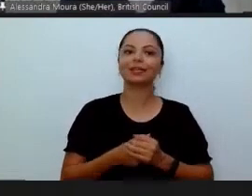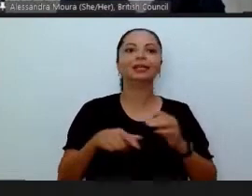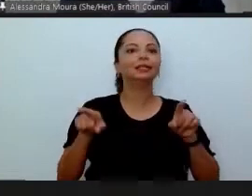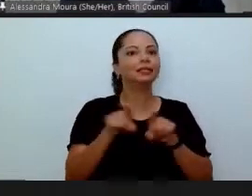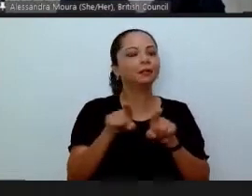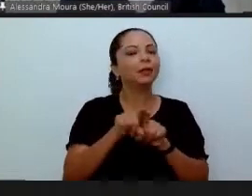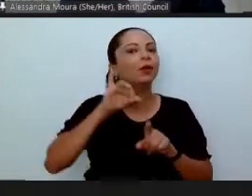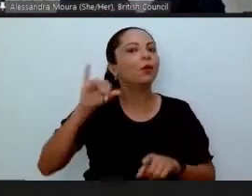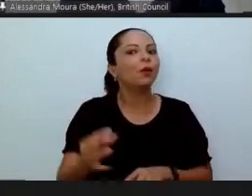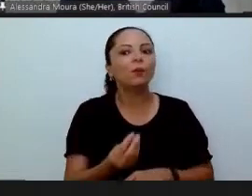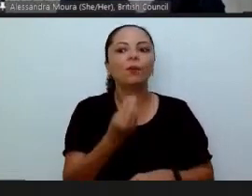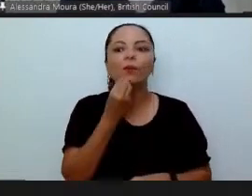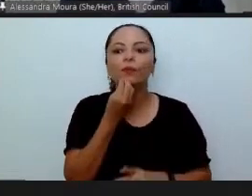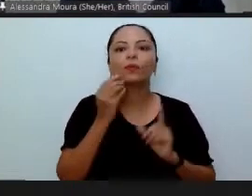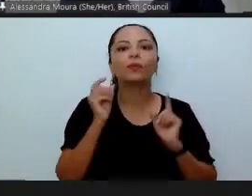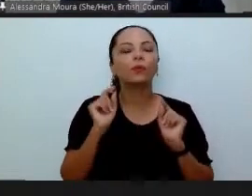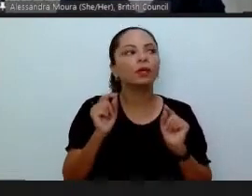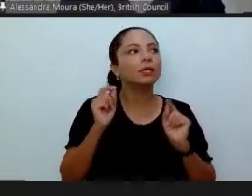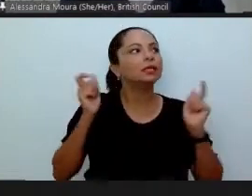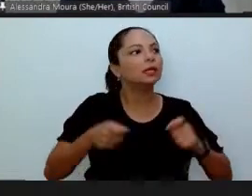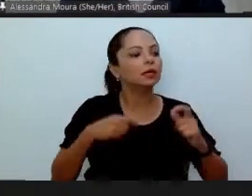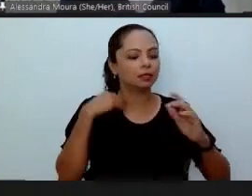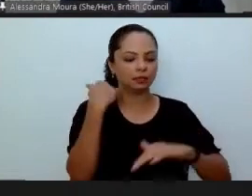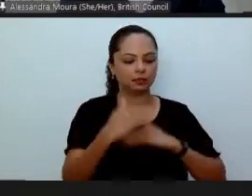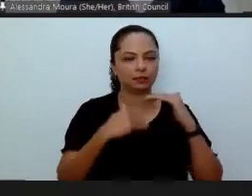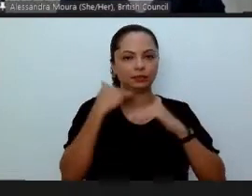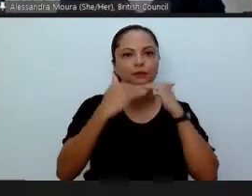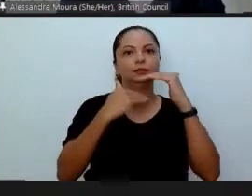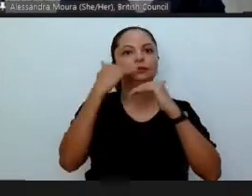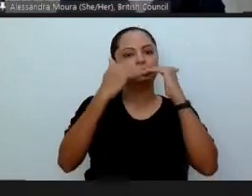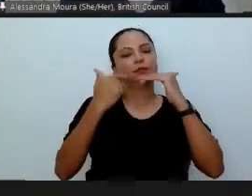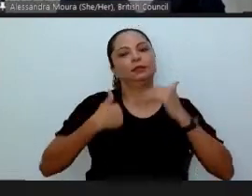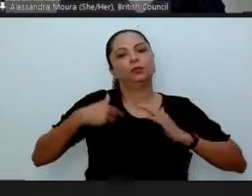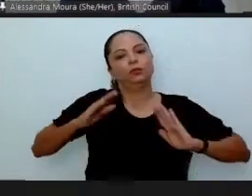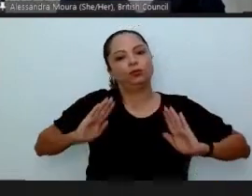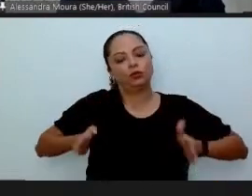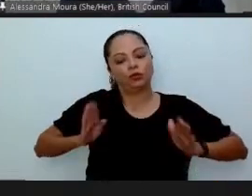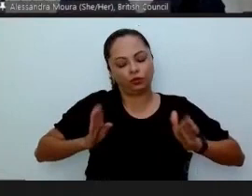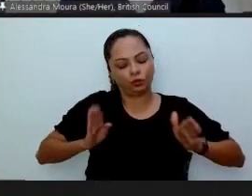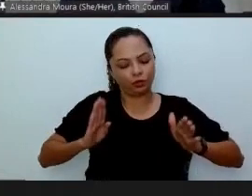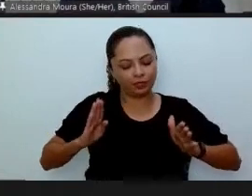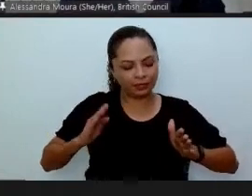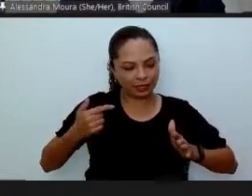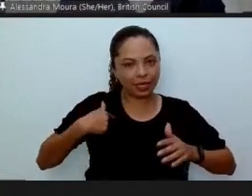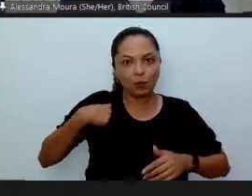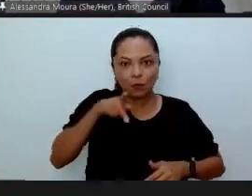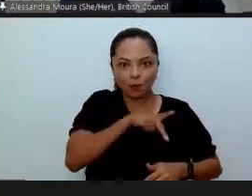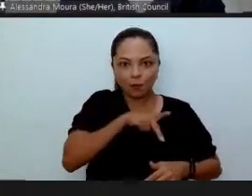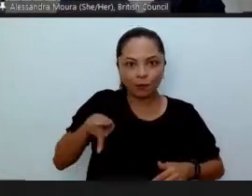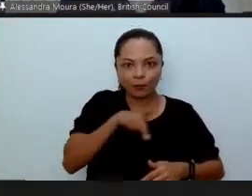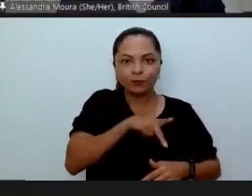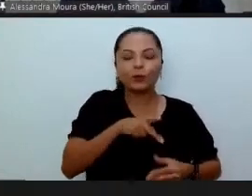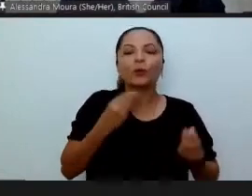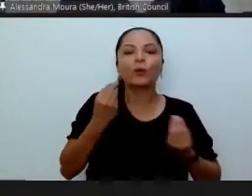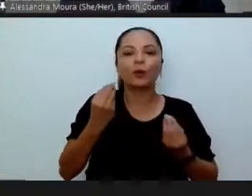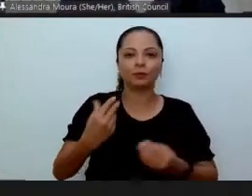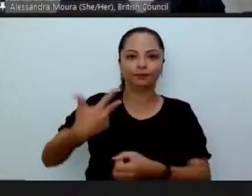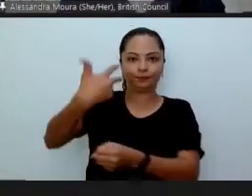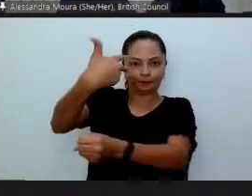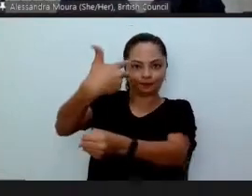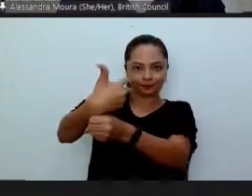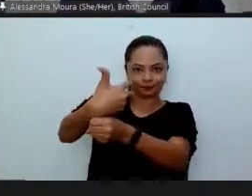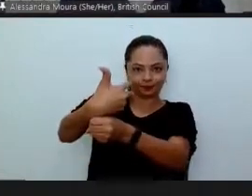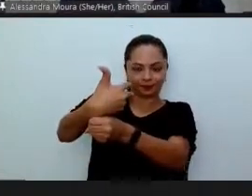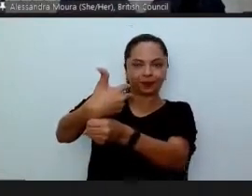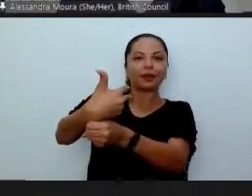development opportunities I've ever had in my life as a teacher has been when I watched myself teaching on a video.